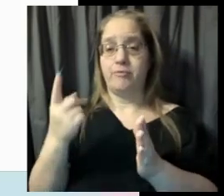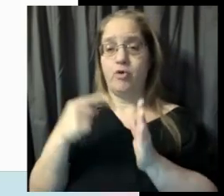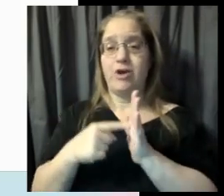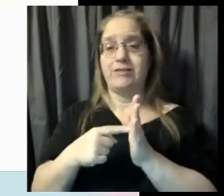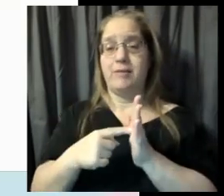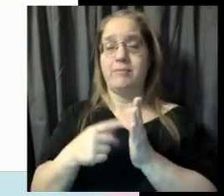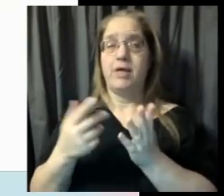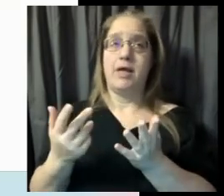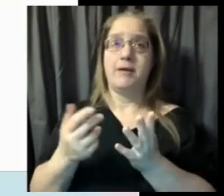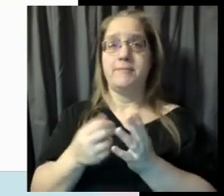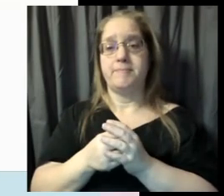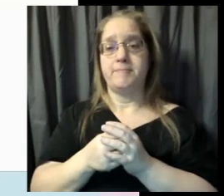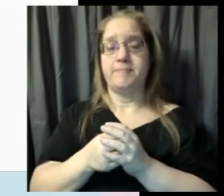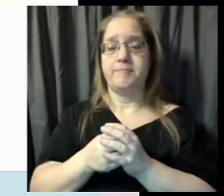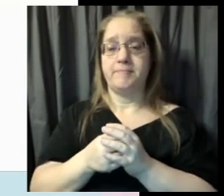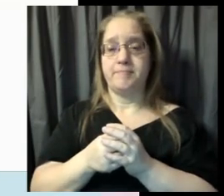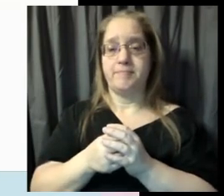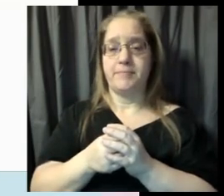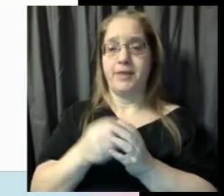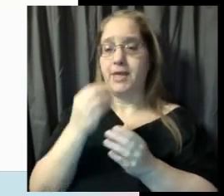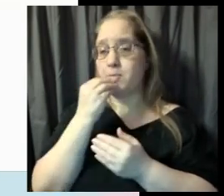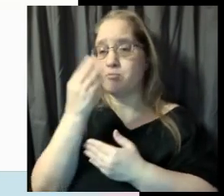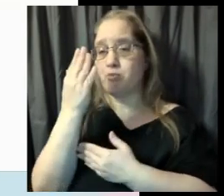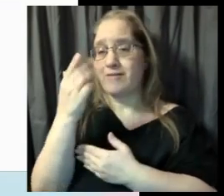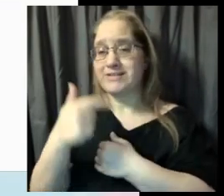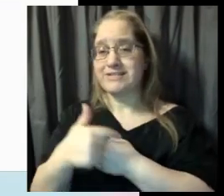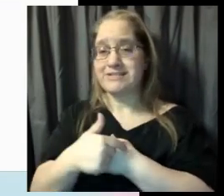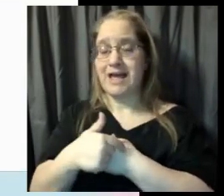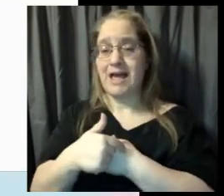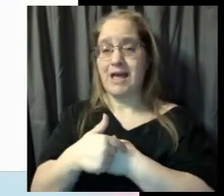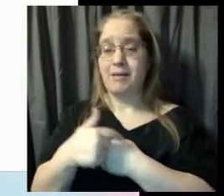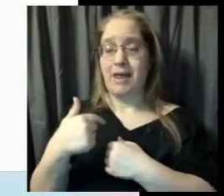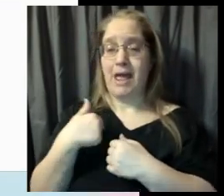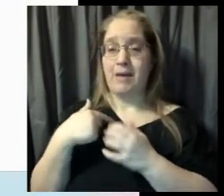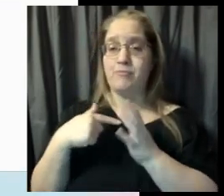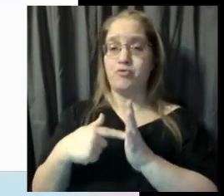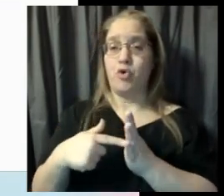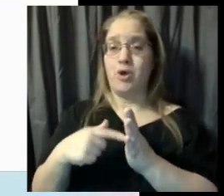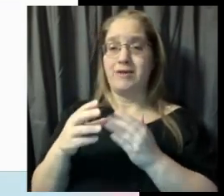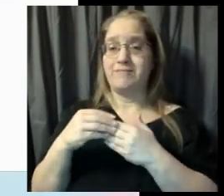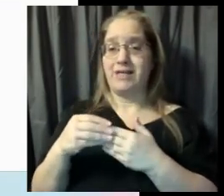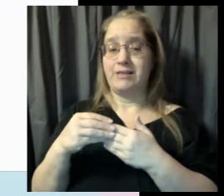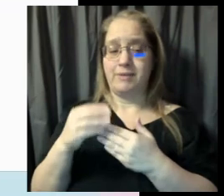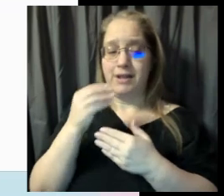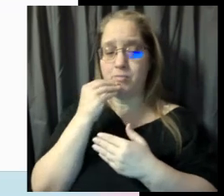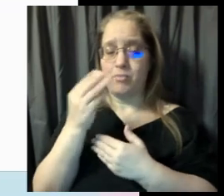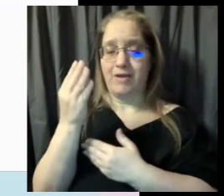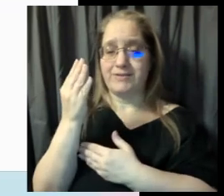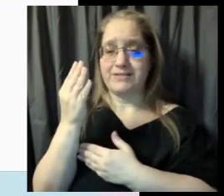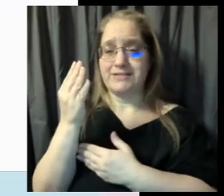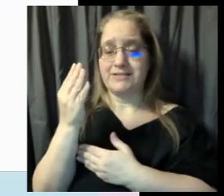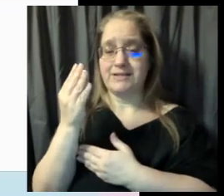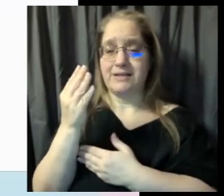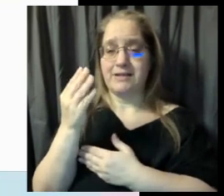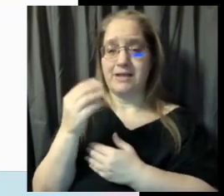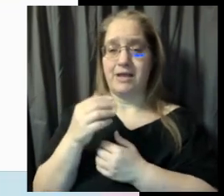use is that so say you're at breakfast and you're modeling being flexible at breakfast, and you as the